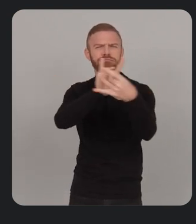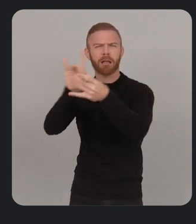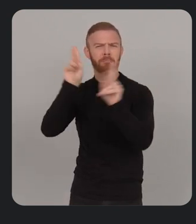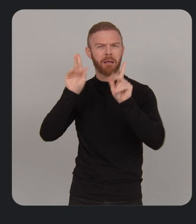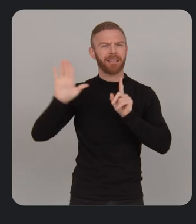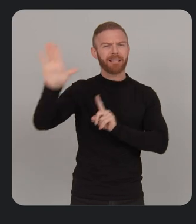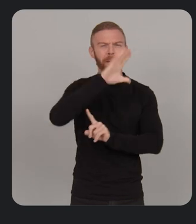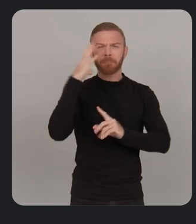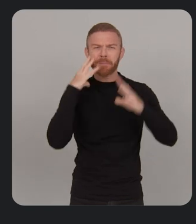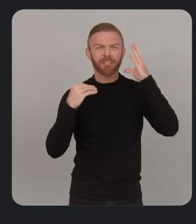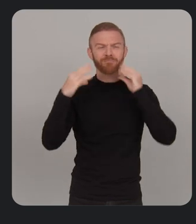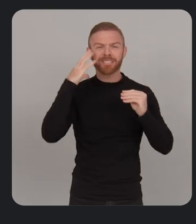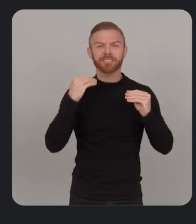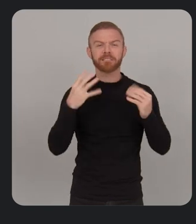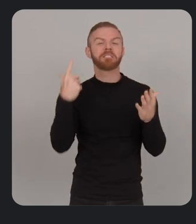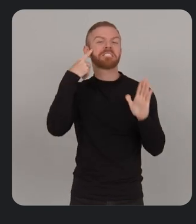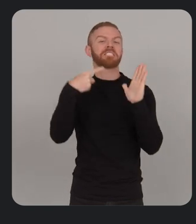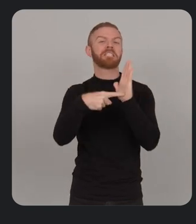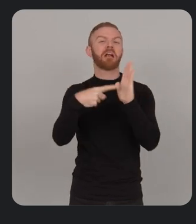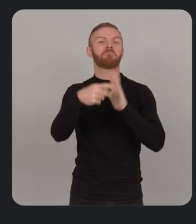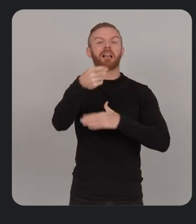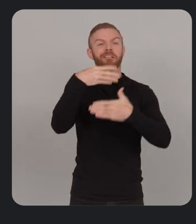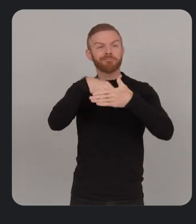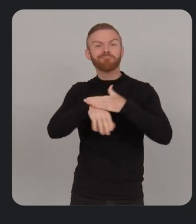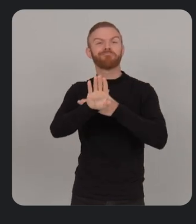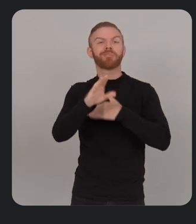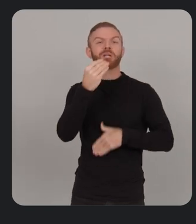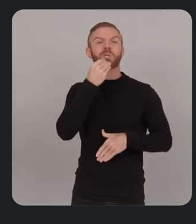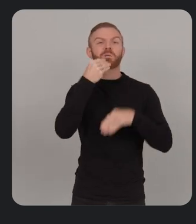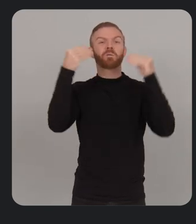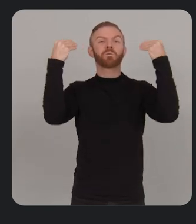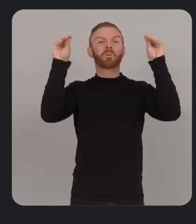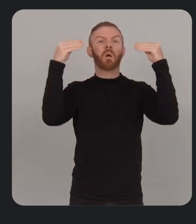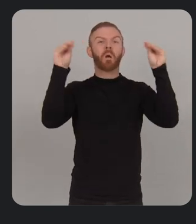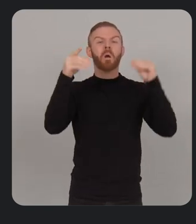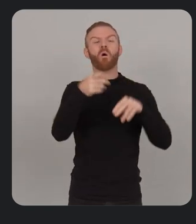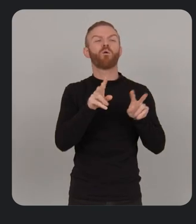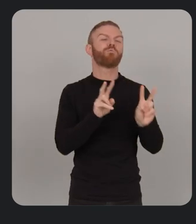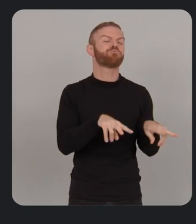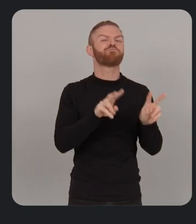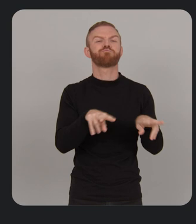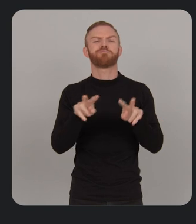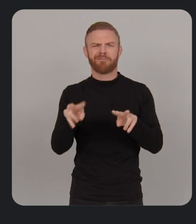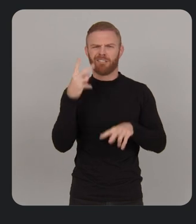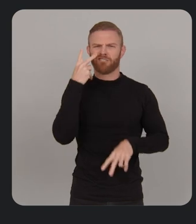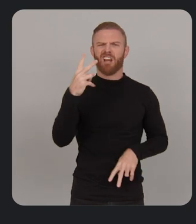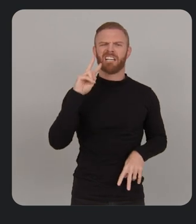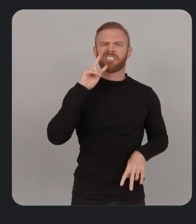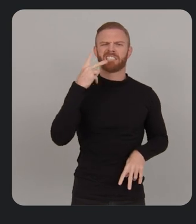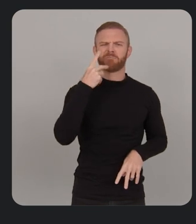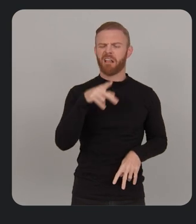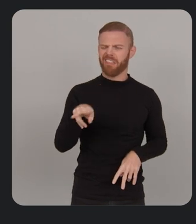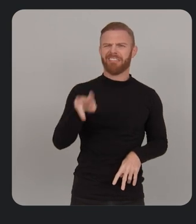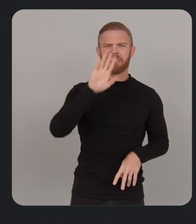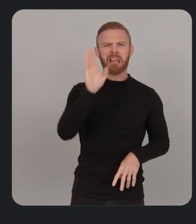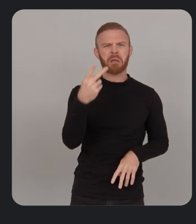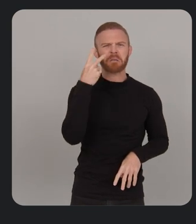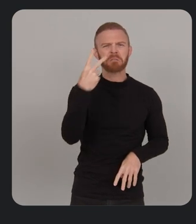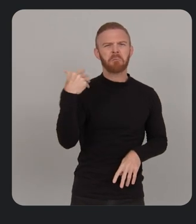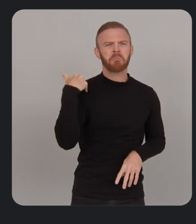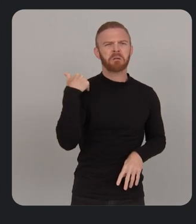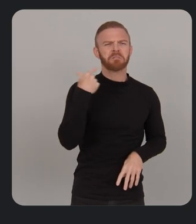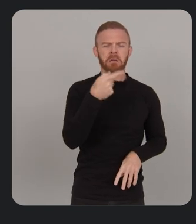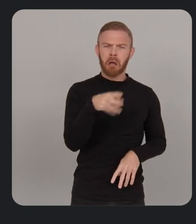experiences. For example, say you're strolling through your grocery store and stumbled upon an unfamiliar vegetable.